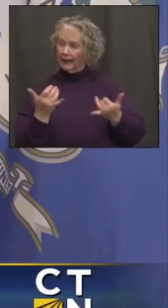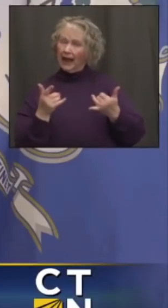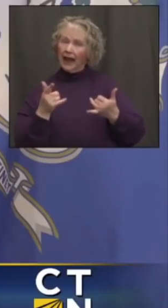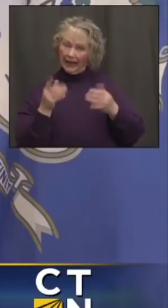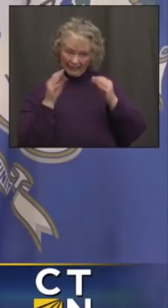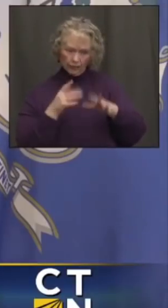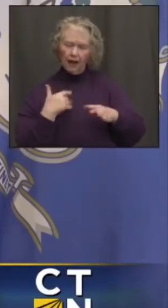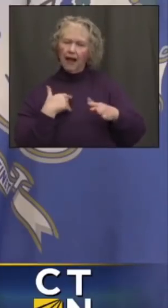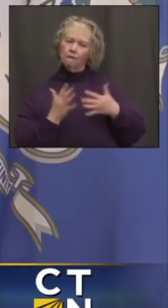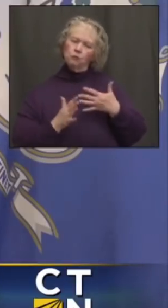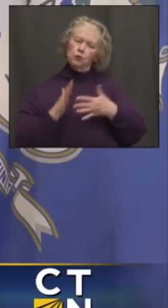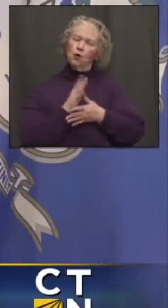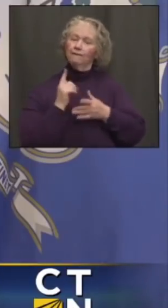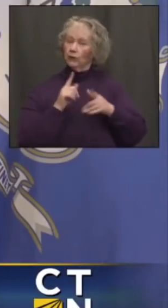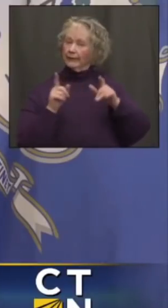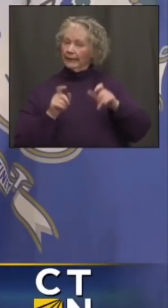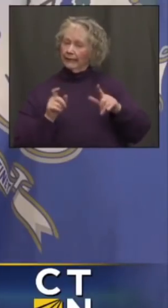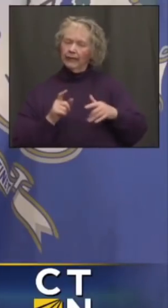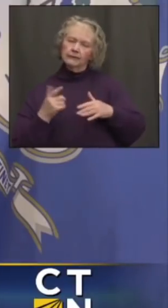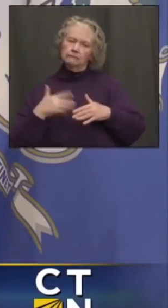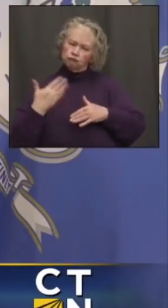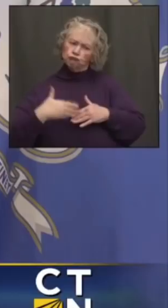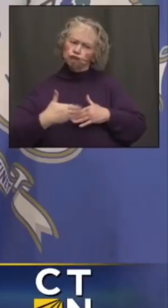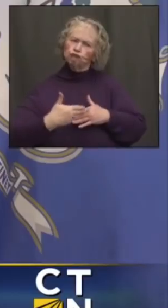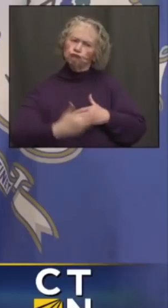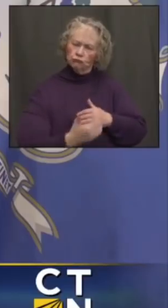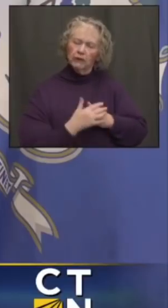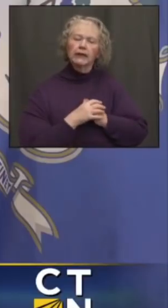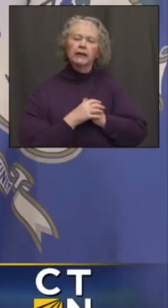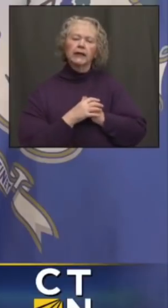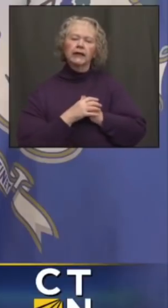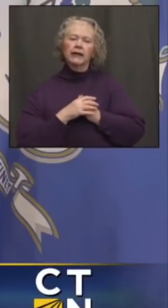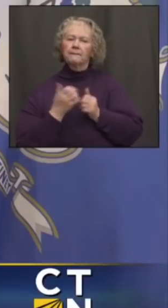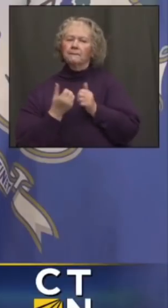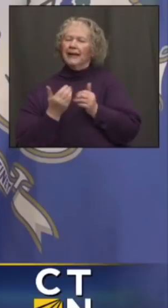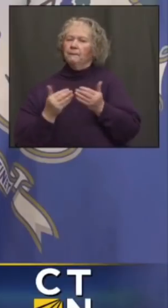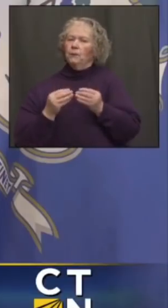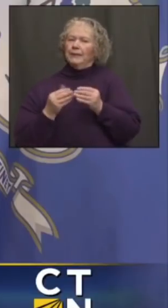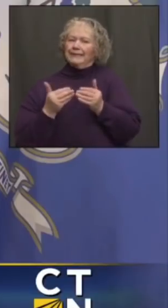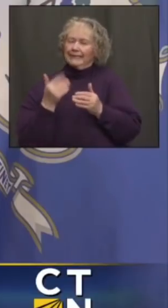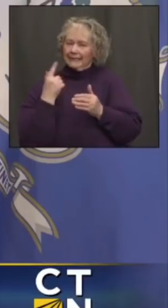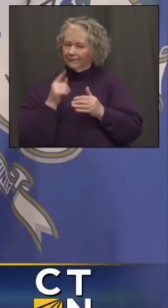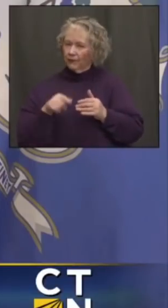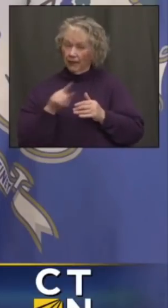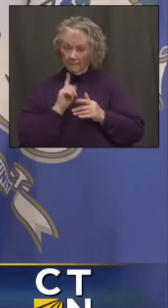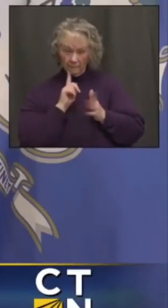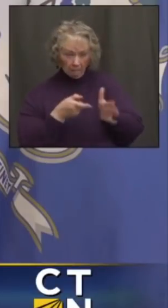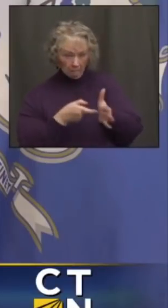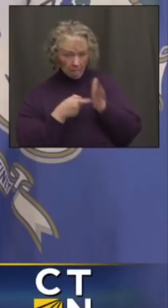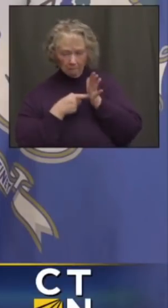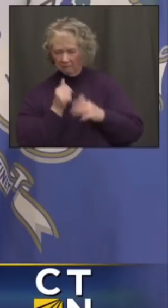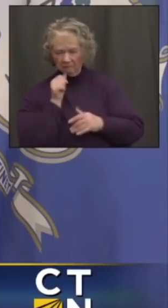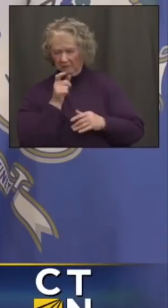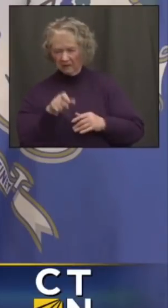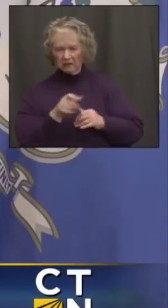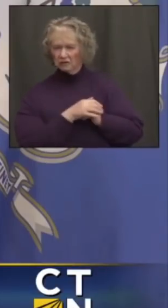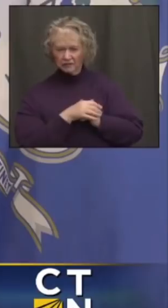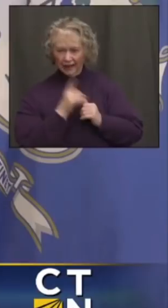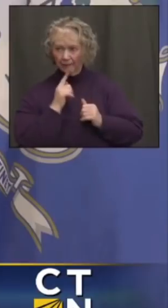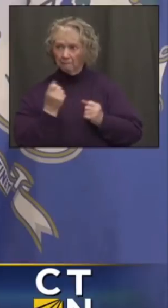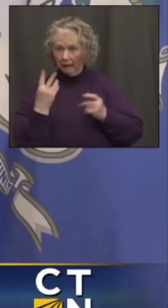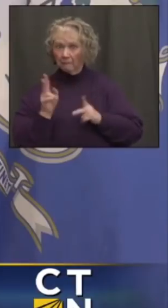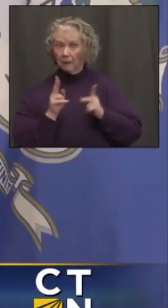get vaccinated as soon as possible? The latter, that they have the option. I'm going to make it as easy as I can for people. Right now,